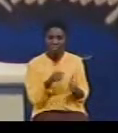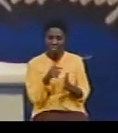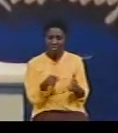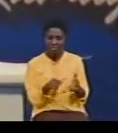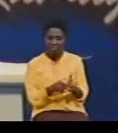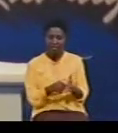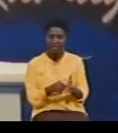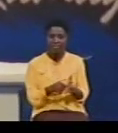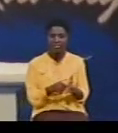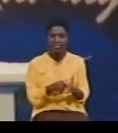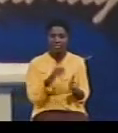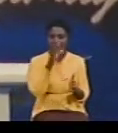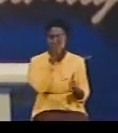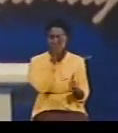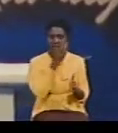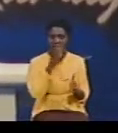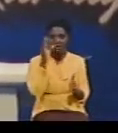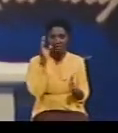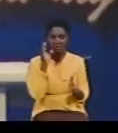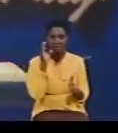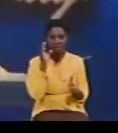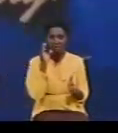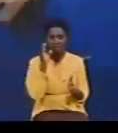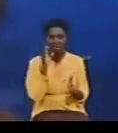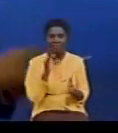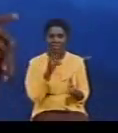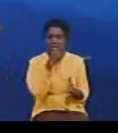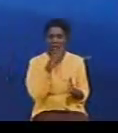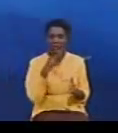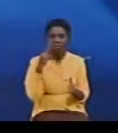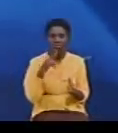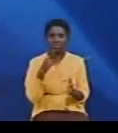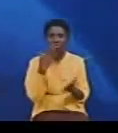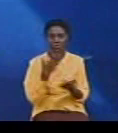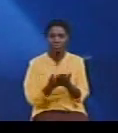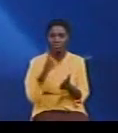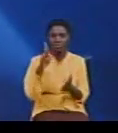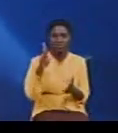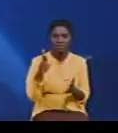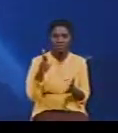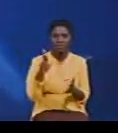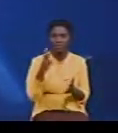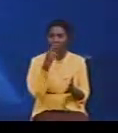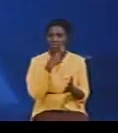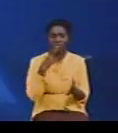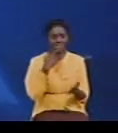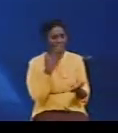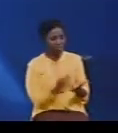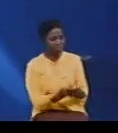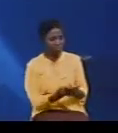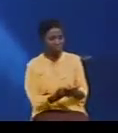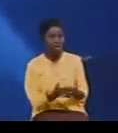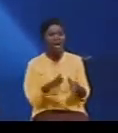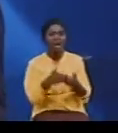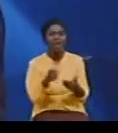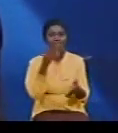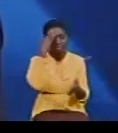good, you say, how do you know? Is it because of the signboard they put there,